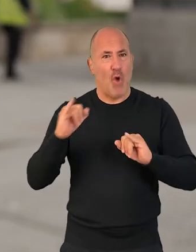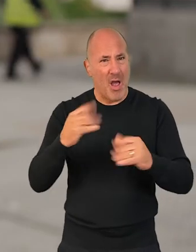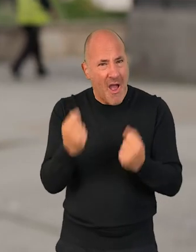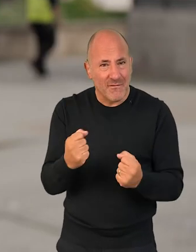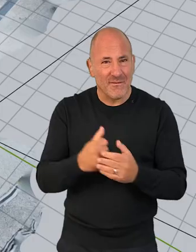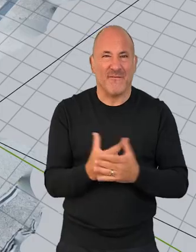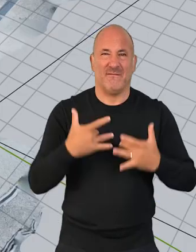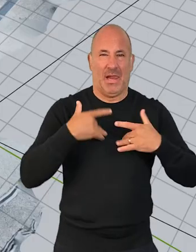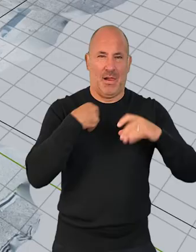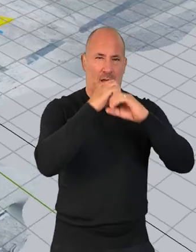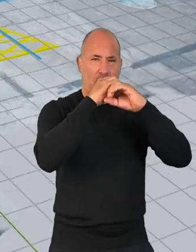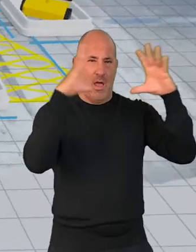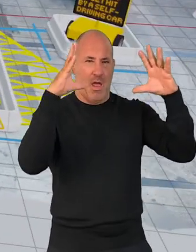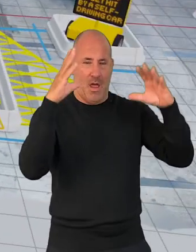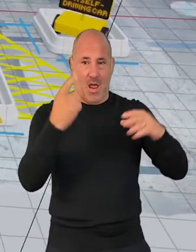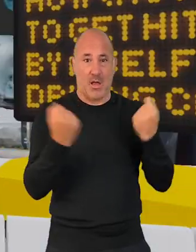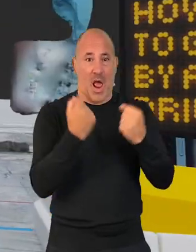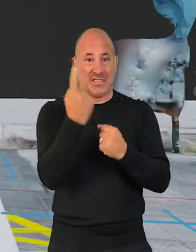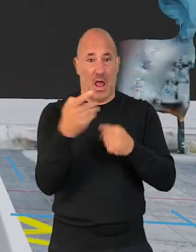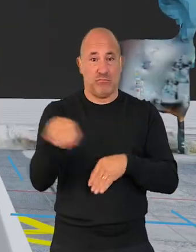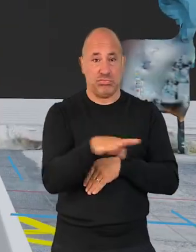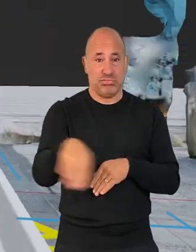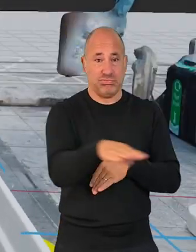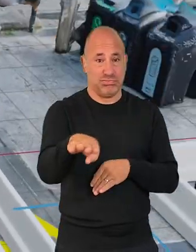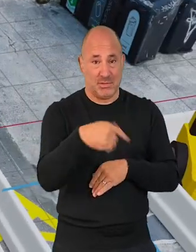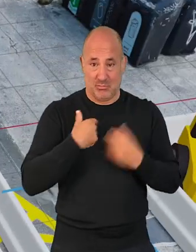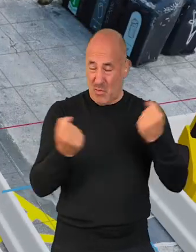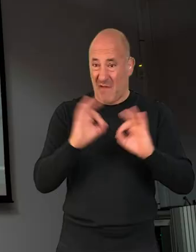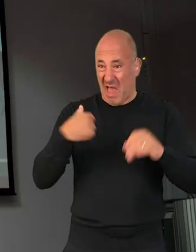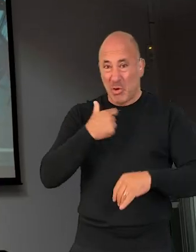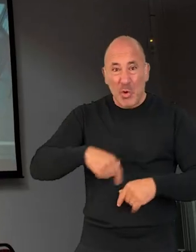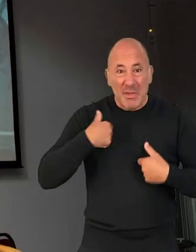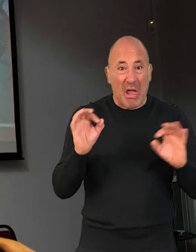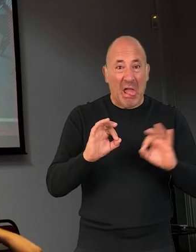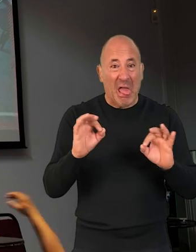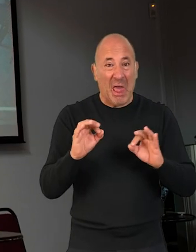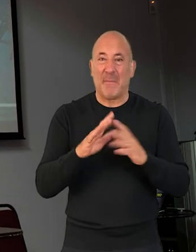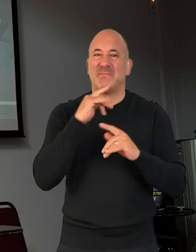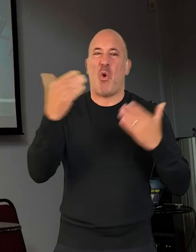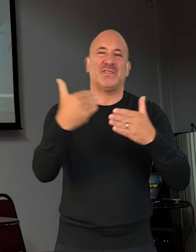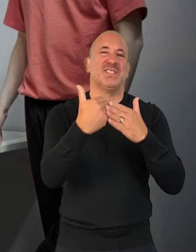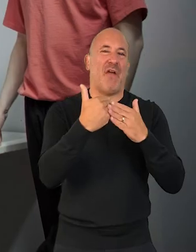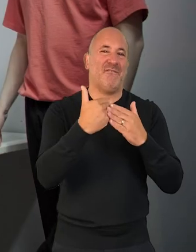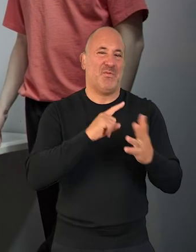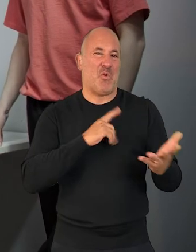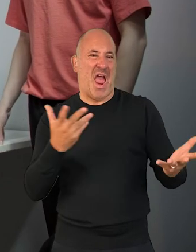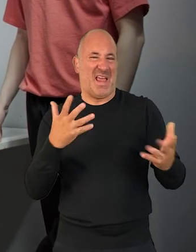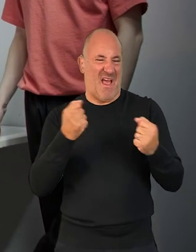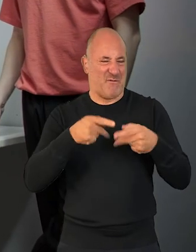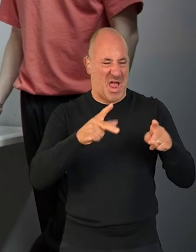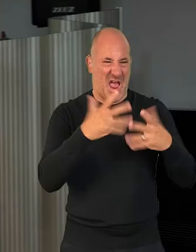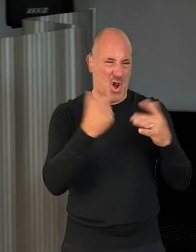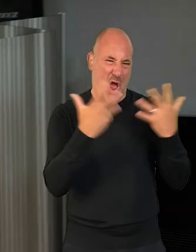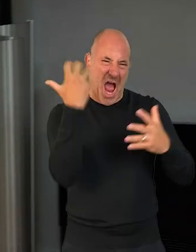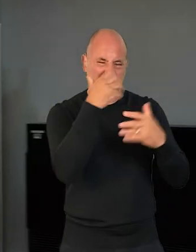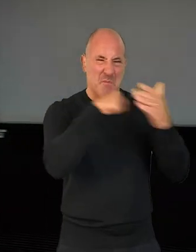utopian vision of self-driving cars everywhere, no one actually drives by themselves as humans, is that things will be safer because there's obviously a lot of road accidents out there.